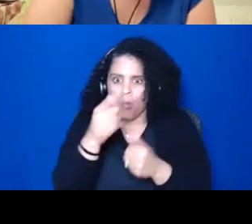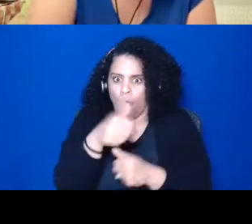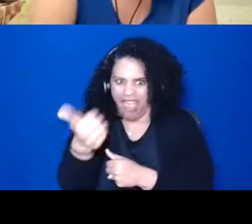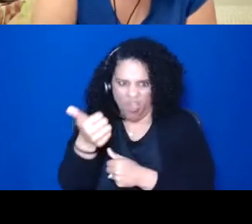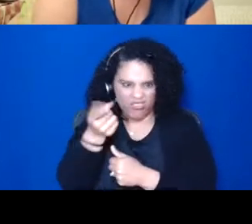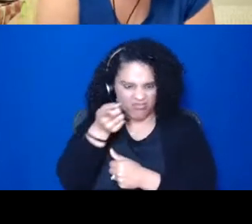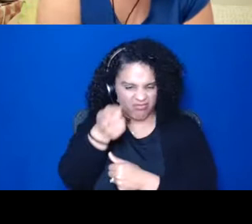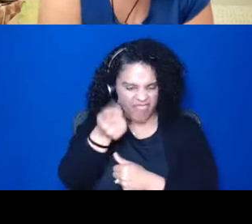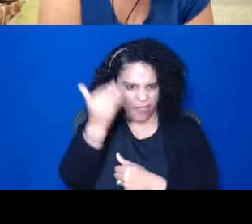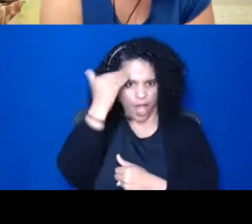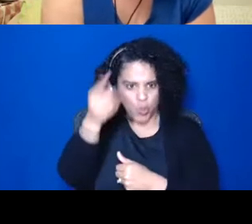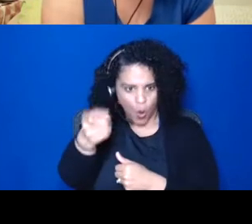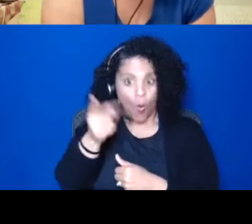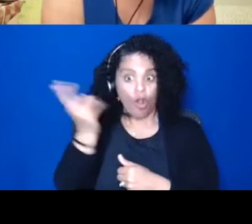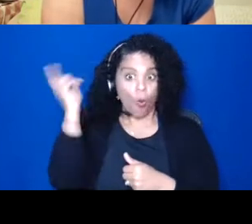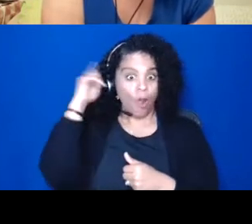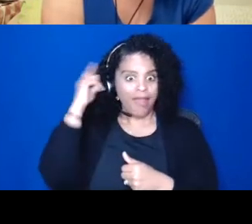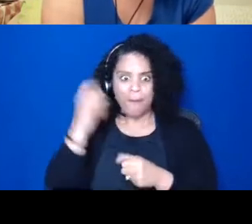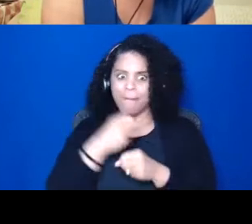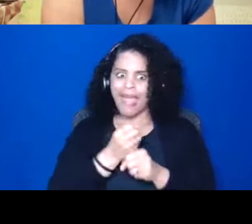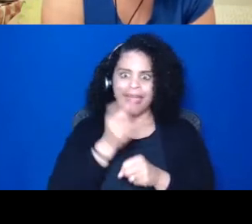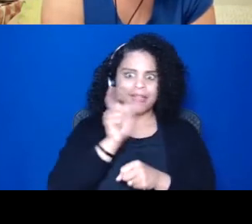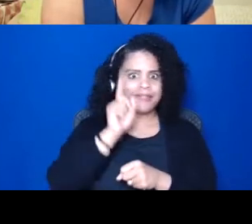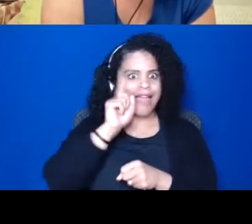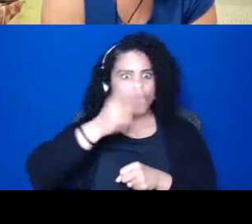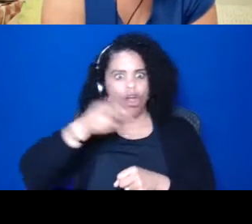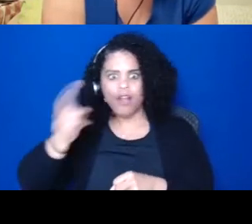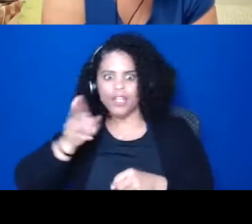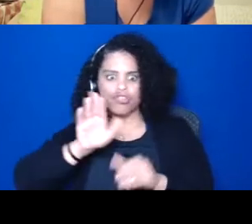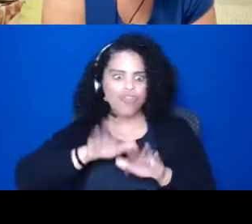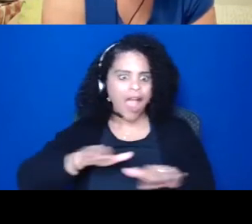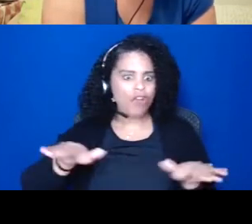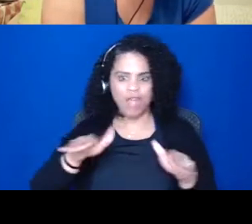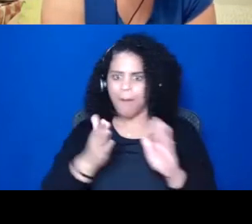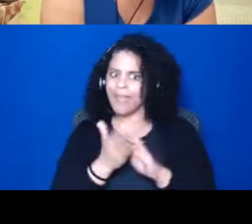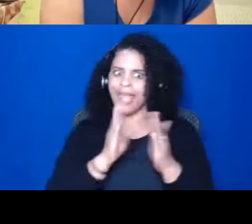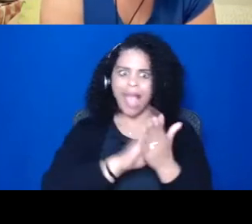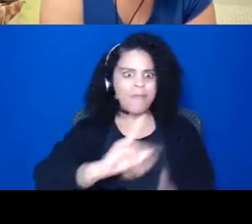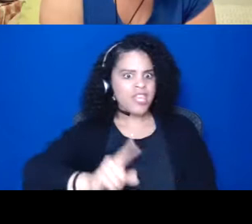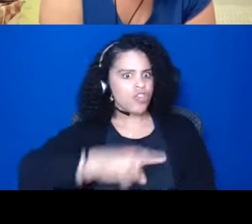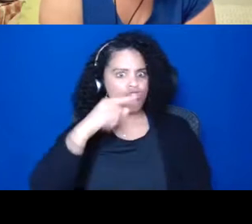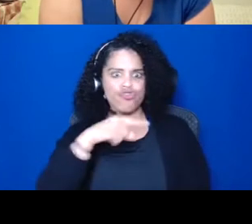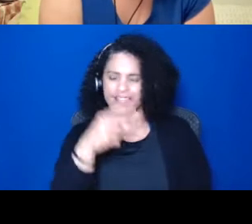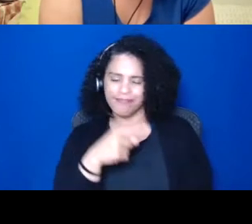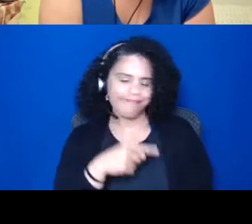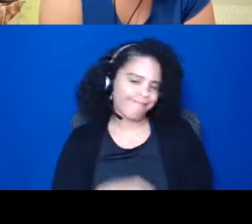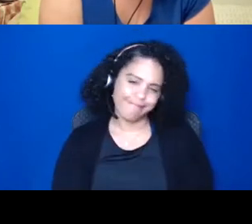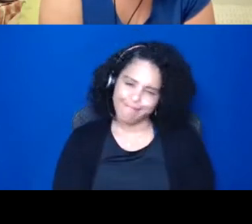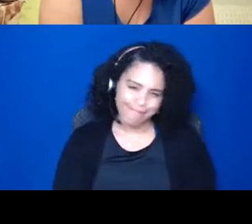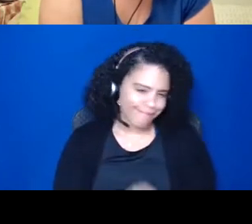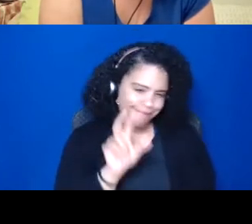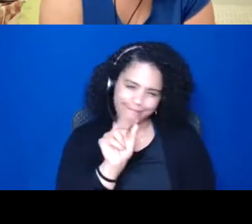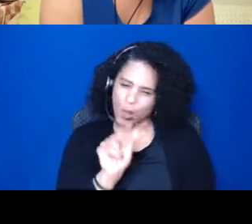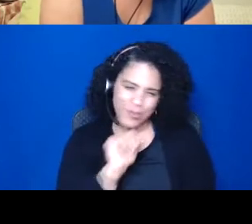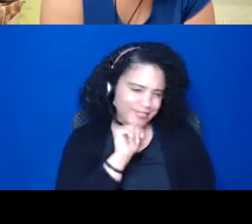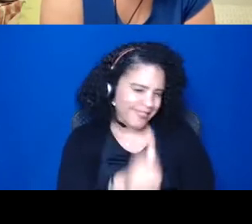cochlear implants essentially make deaf and hard of hearing children into hearing children. And that's not the case. There are always going